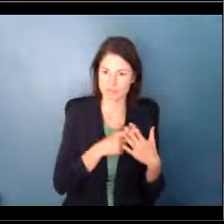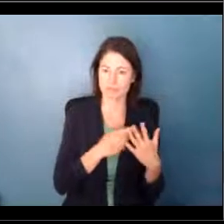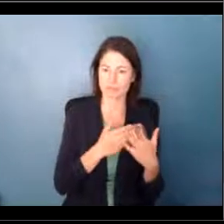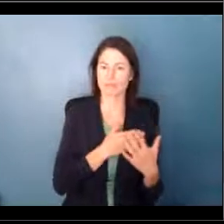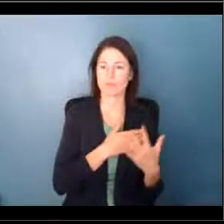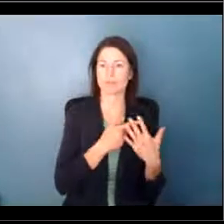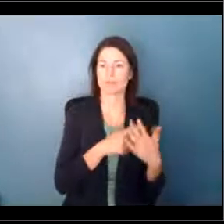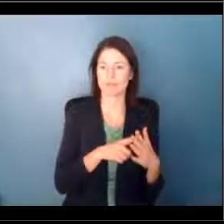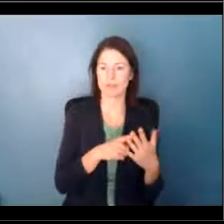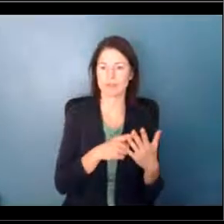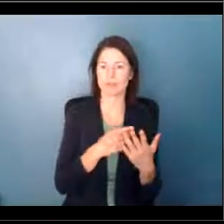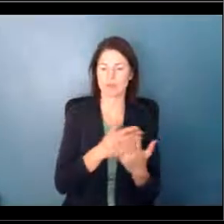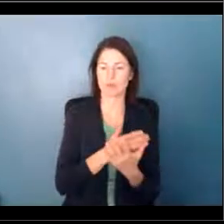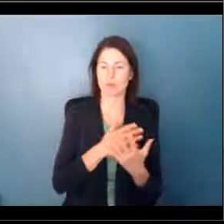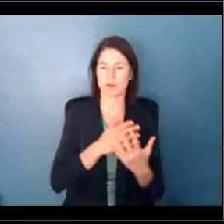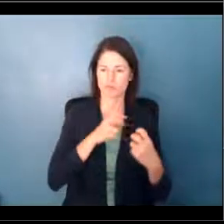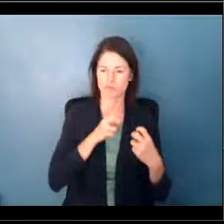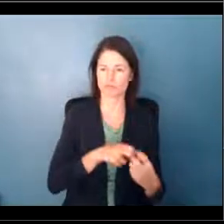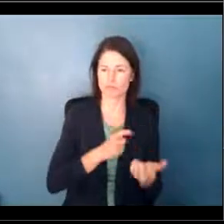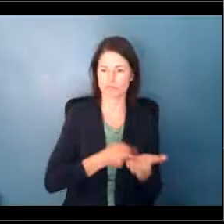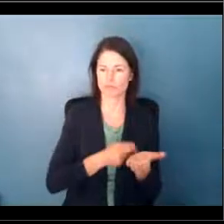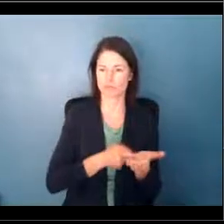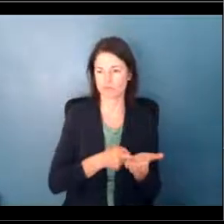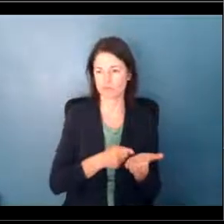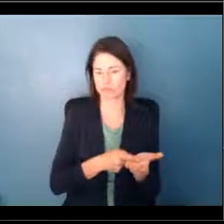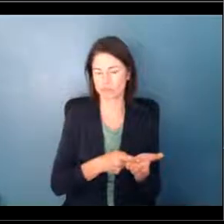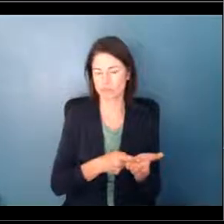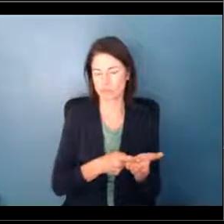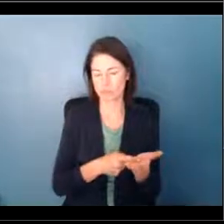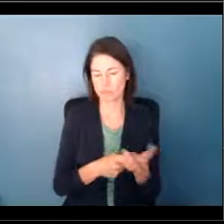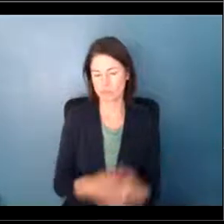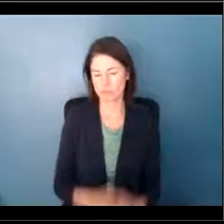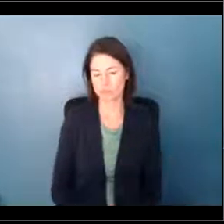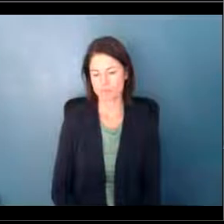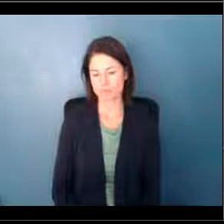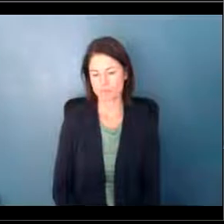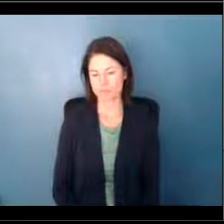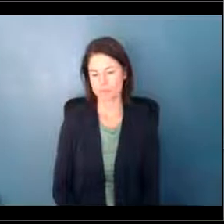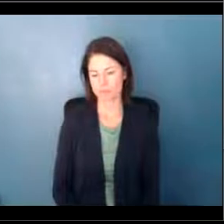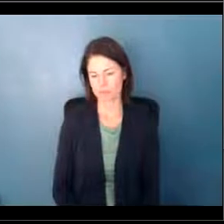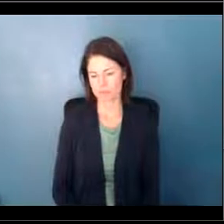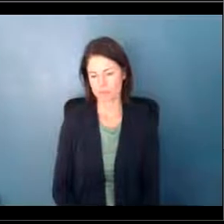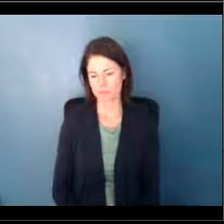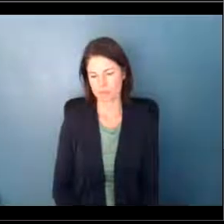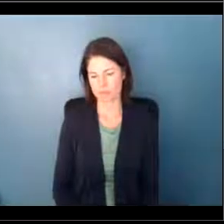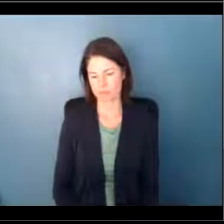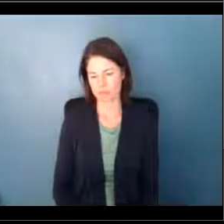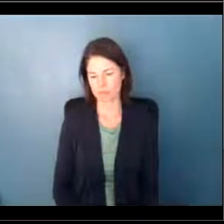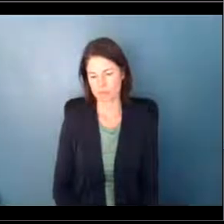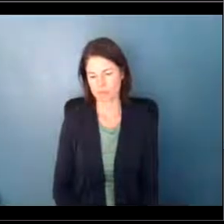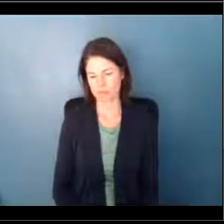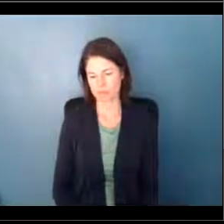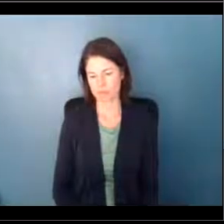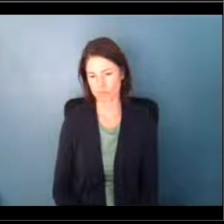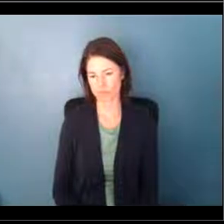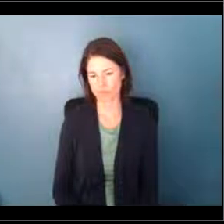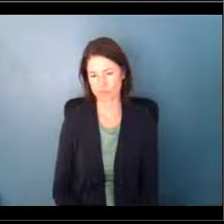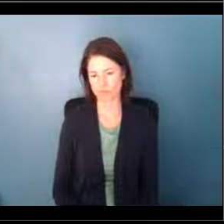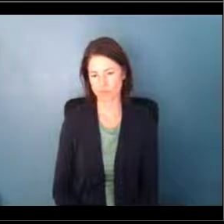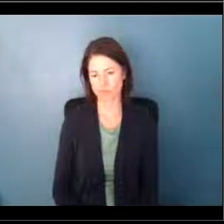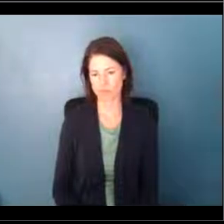project development, that we're having a conversation in regards to how can these projects align with our